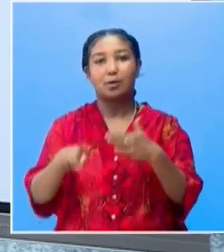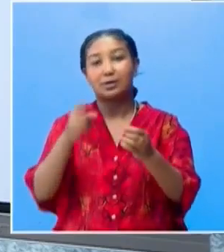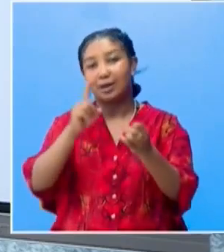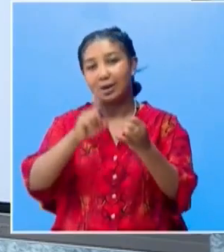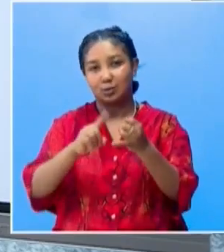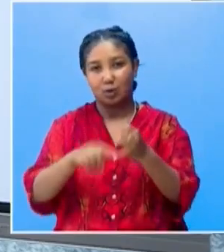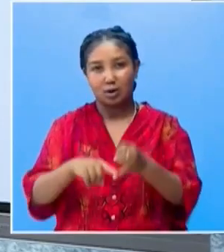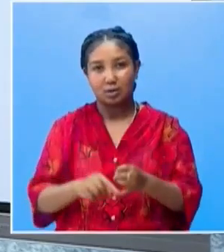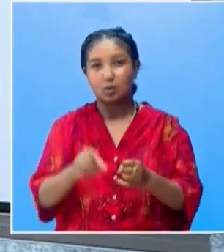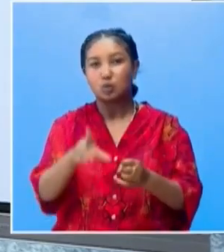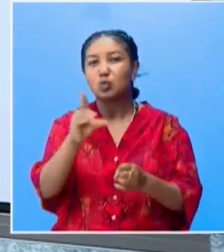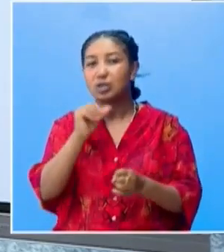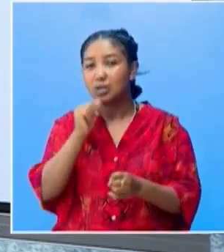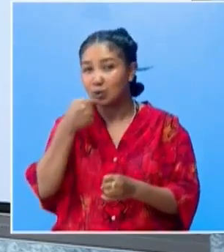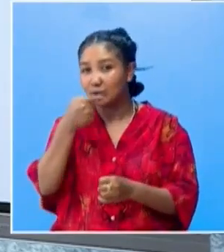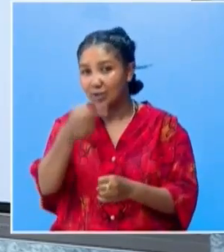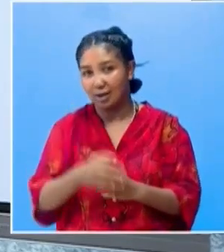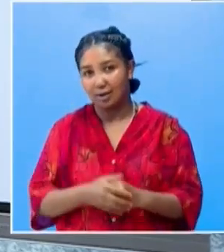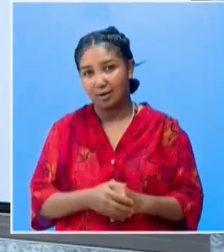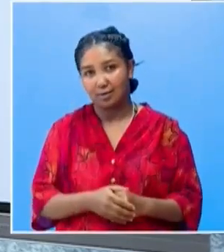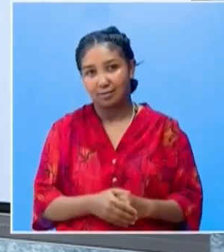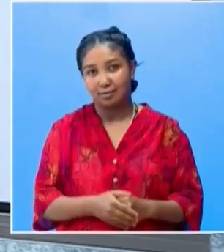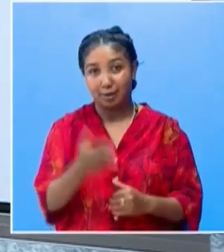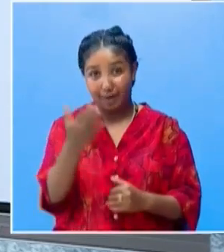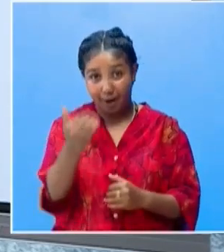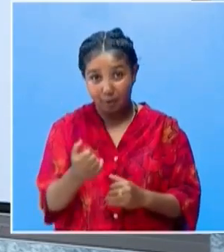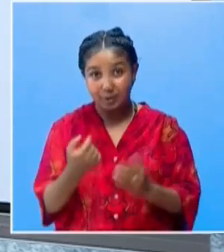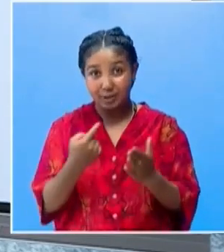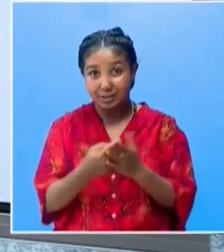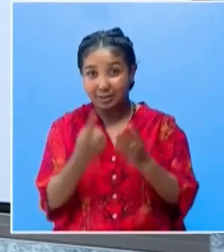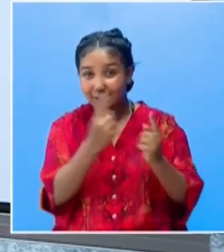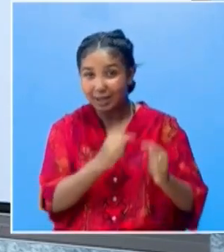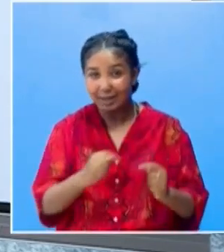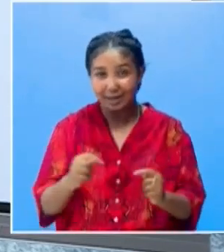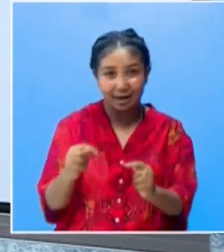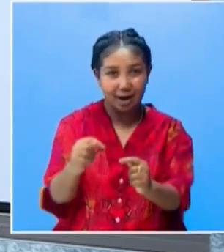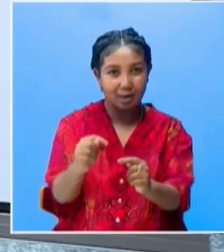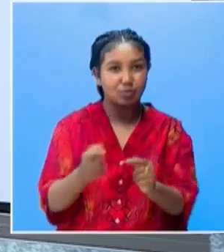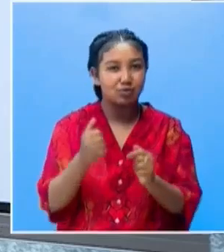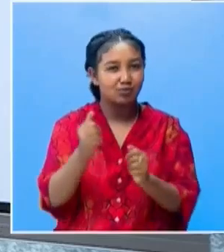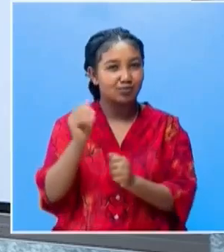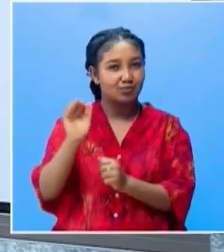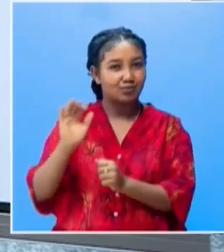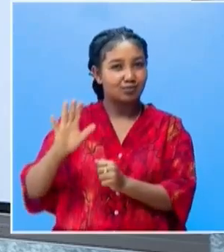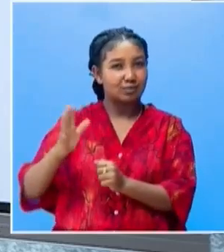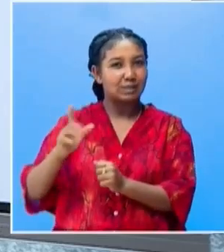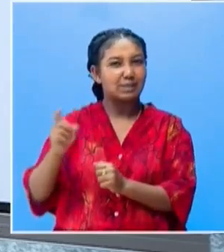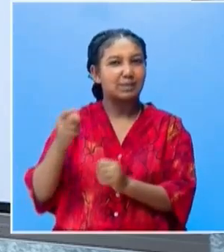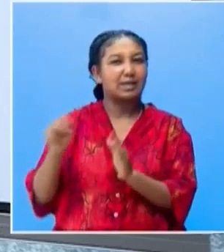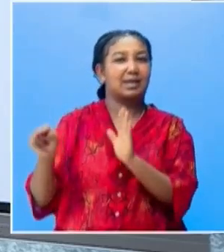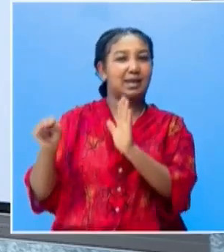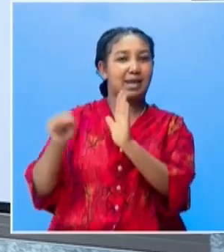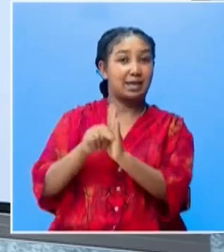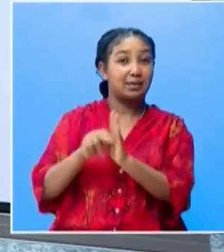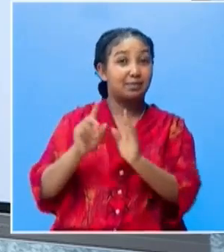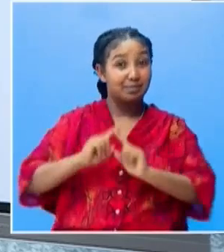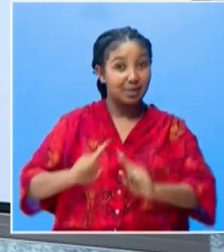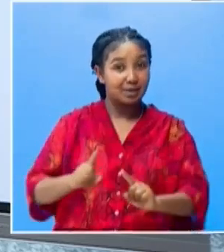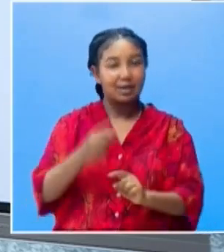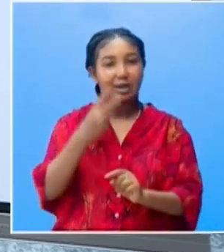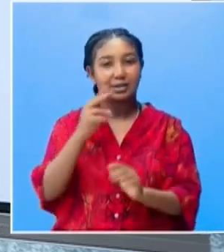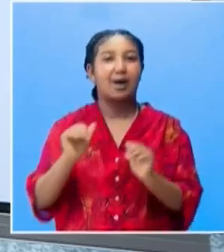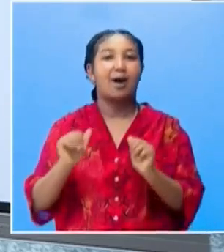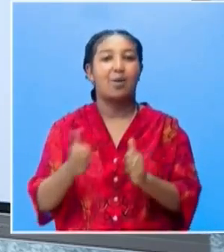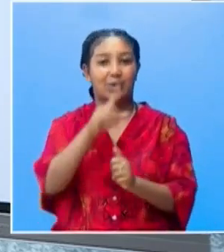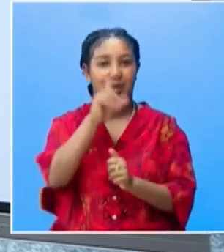one. Wouldn't you say? Now, this is technically, which looks like something negative, but let's see how